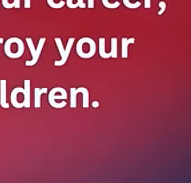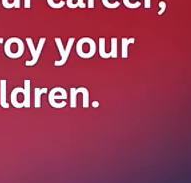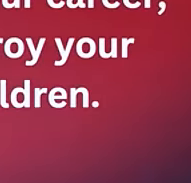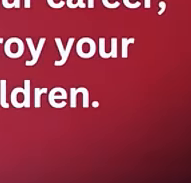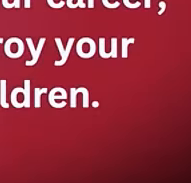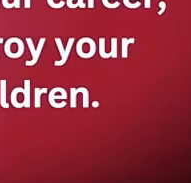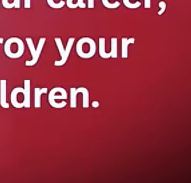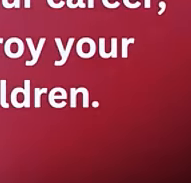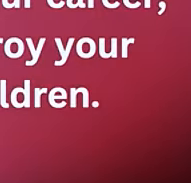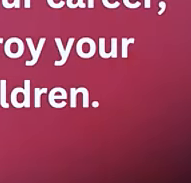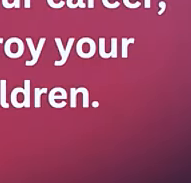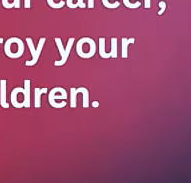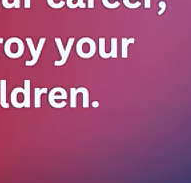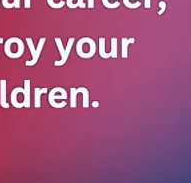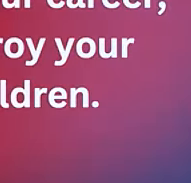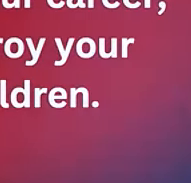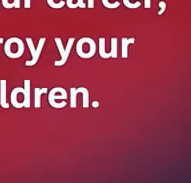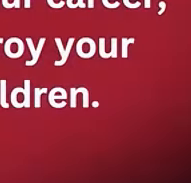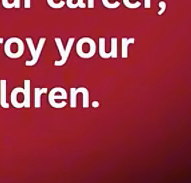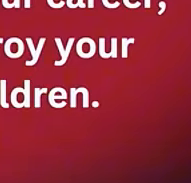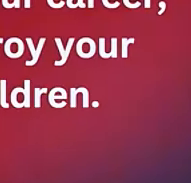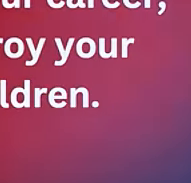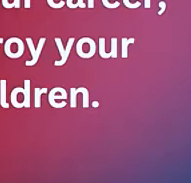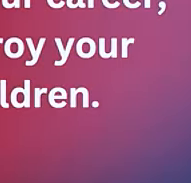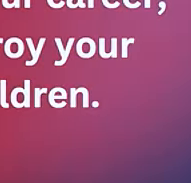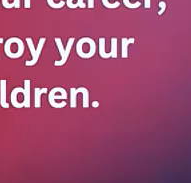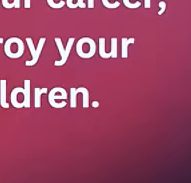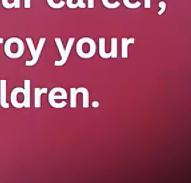Bad friends will ruin your career.